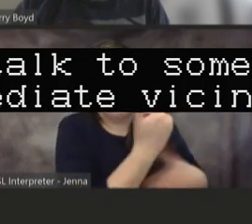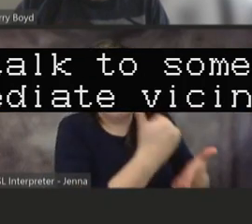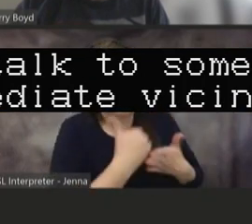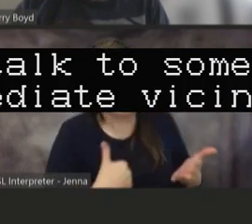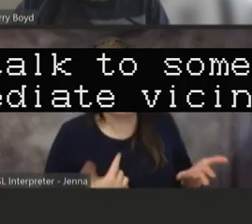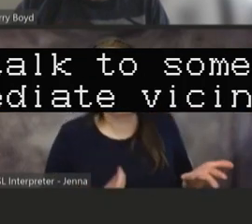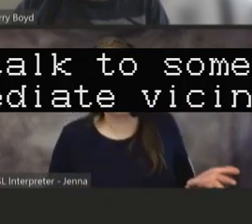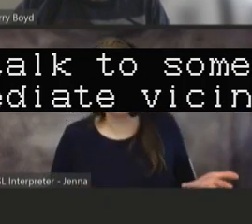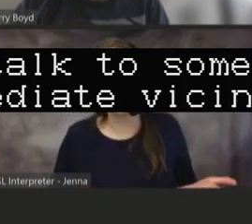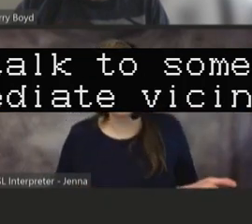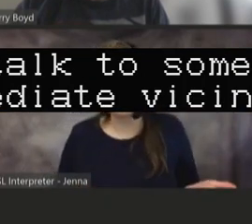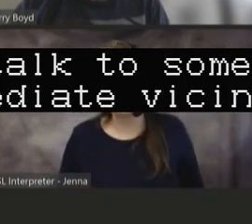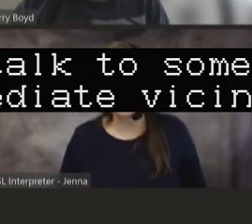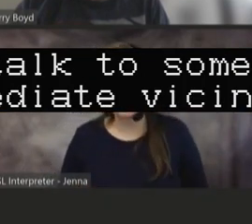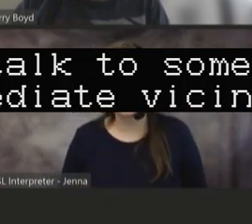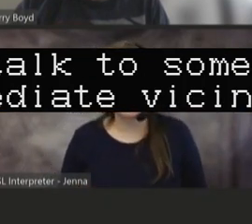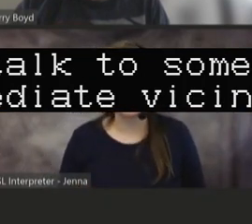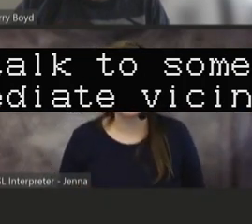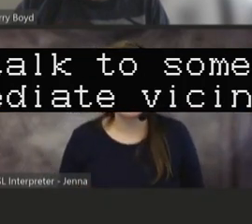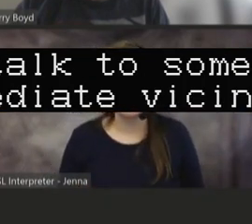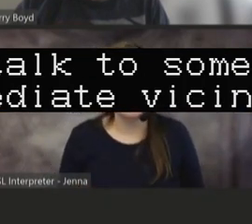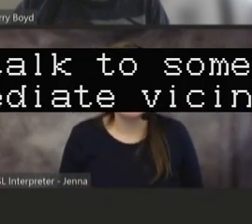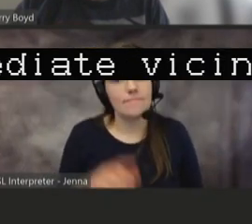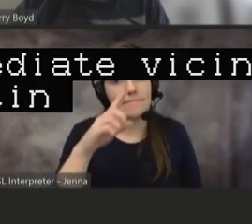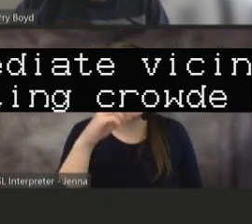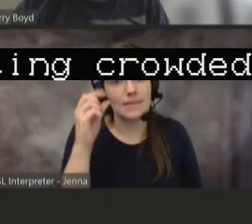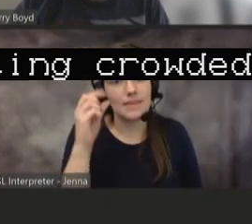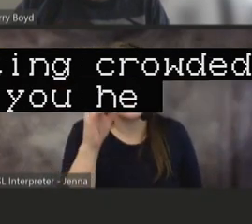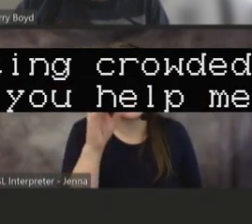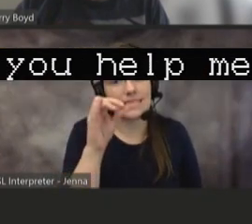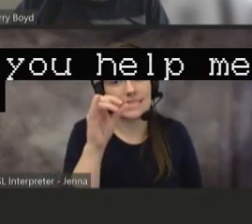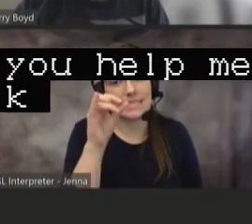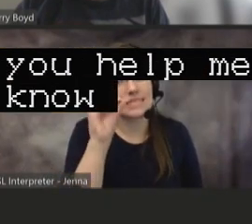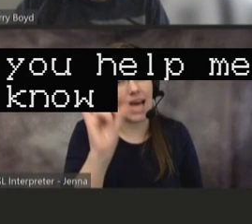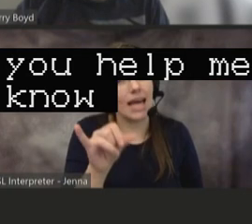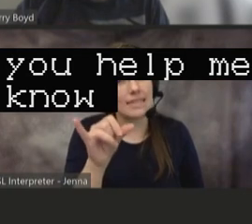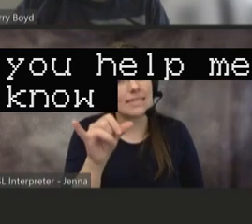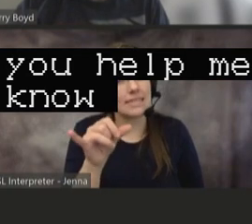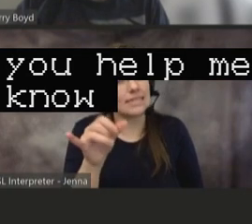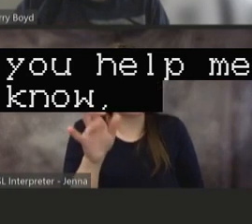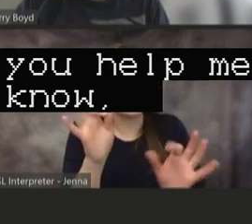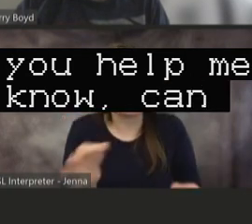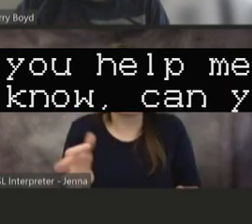this? Because that is definitely kind of the programmatic gap of,